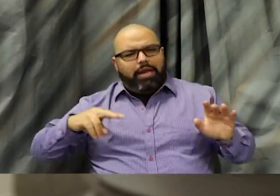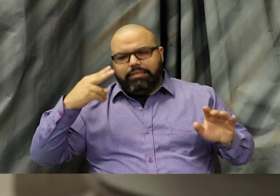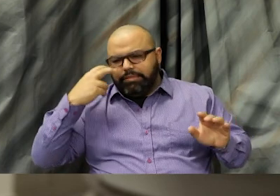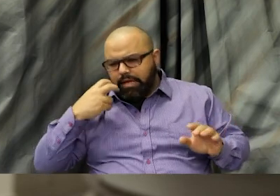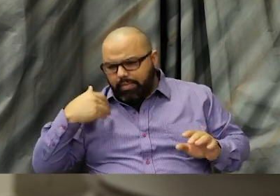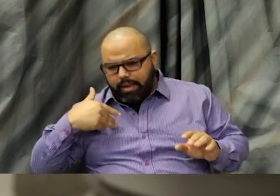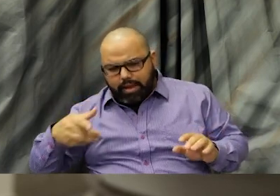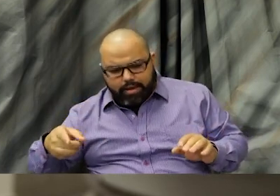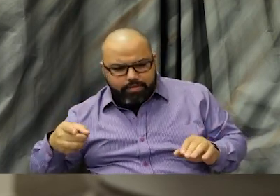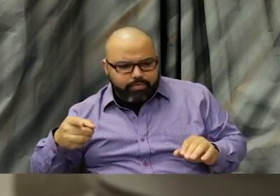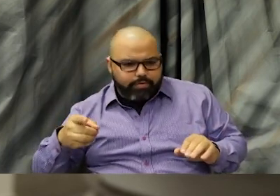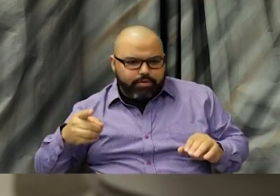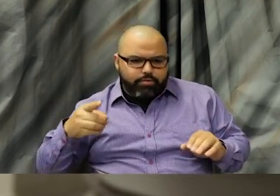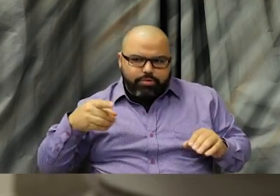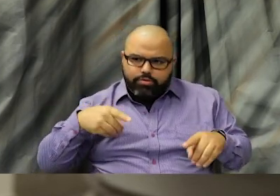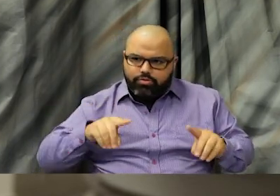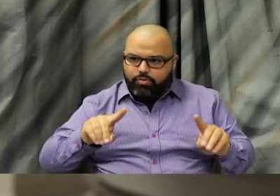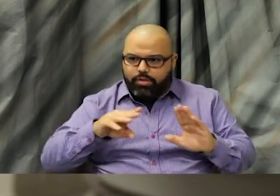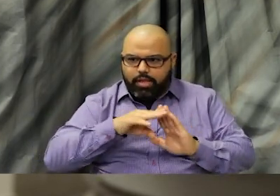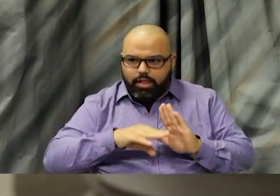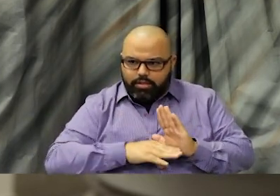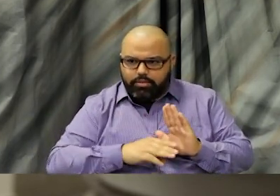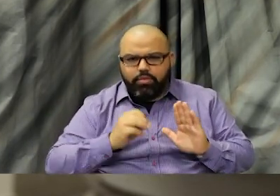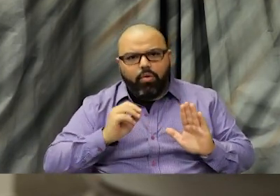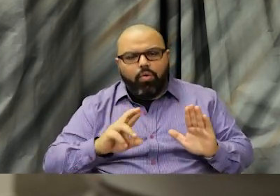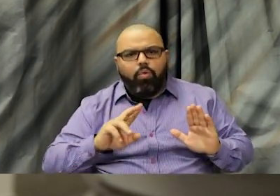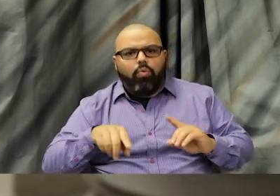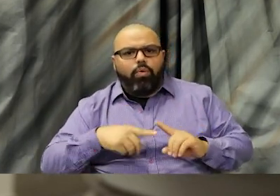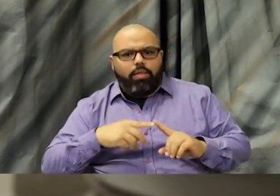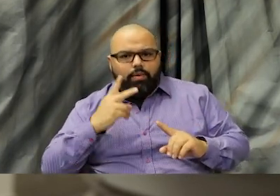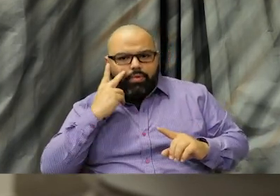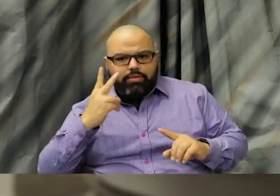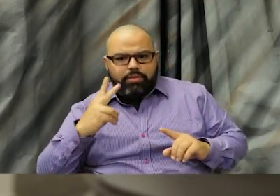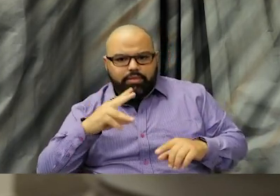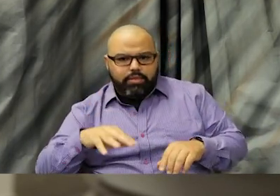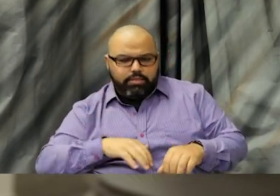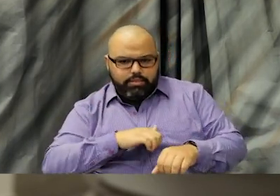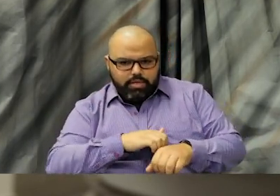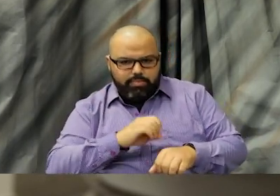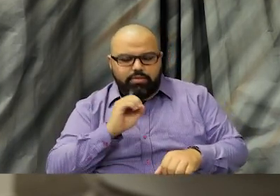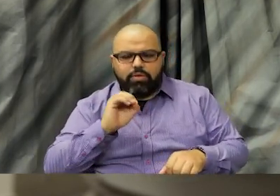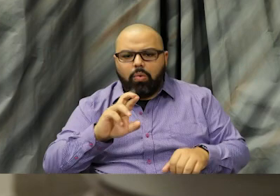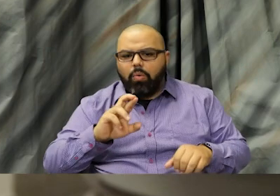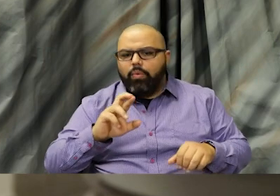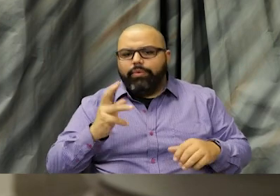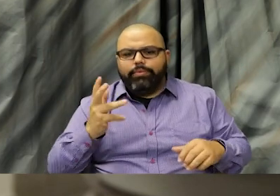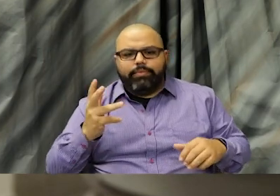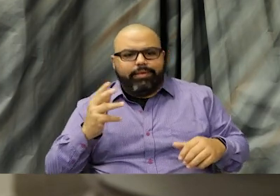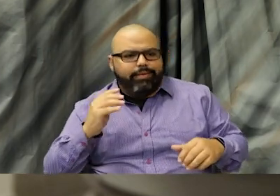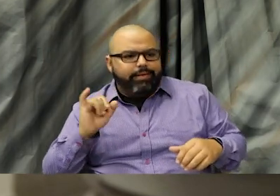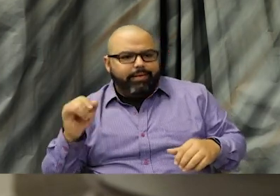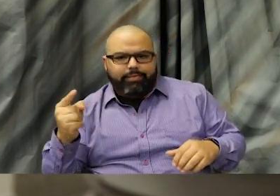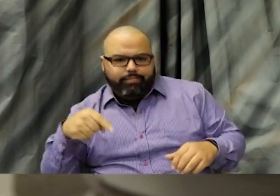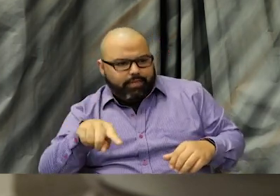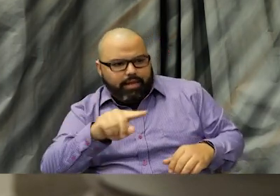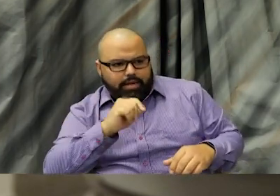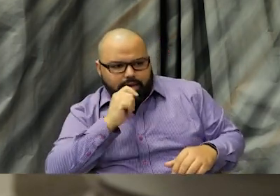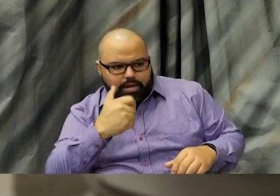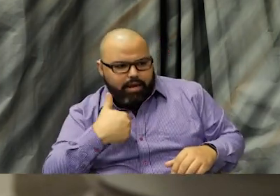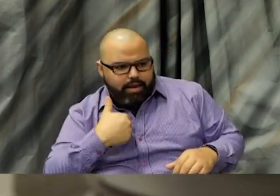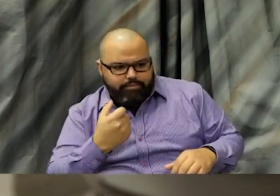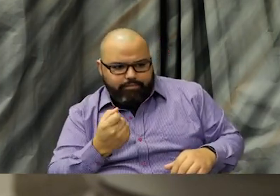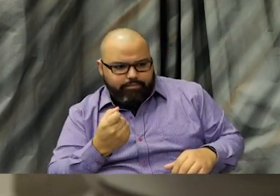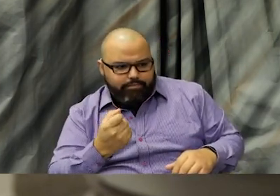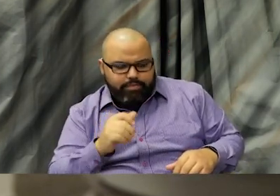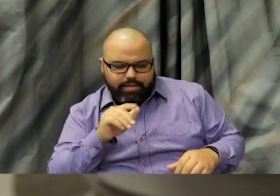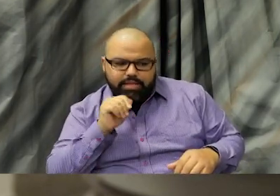clarification for any doubts that they had, whether it was during the lesson or whether it was when they were looking at the assignments, or, if there was a question